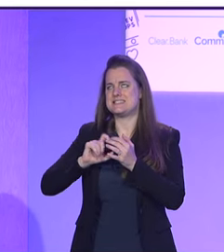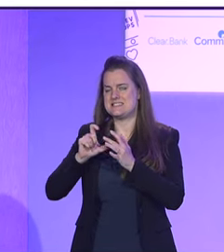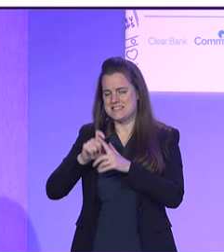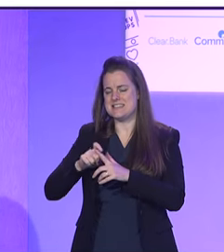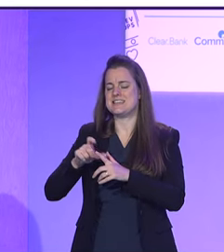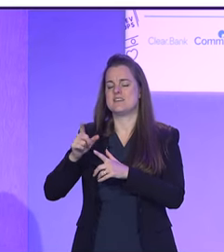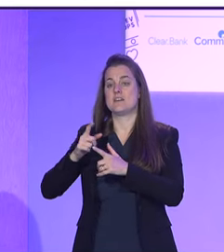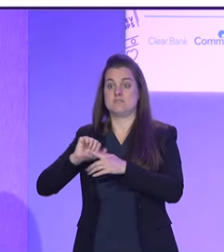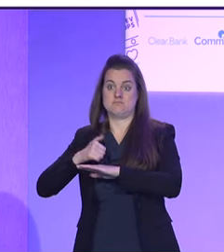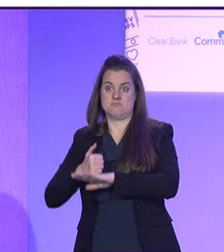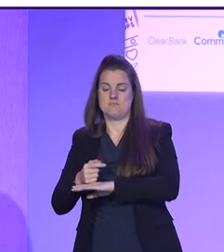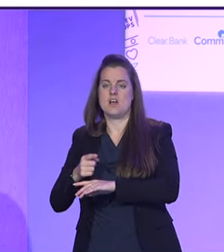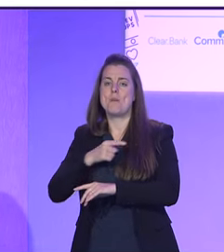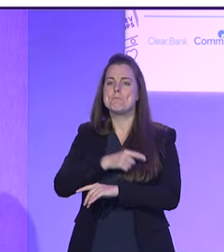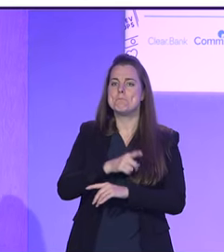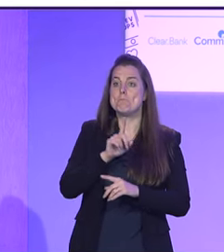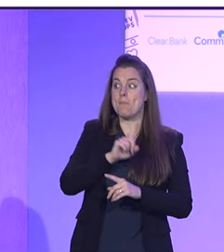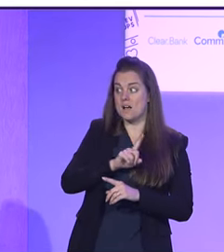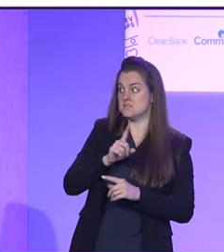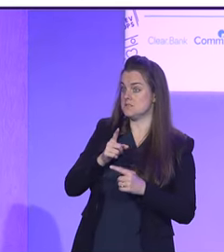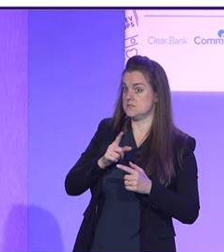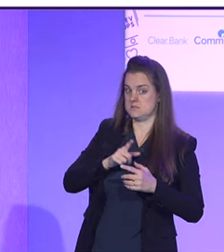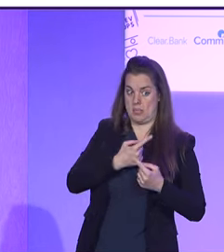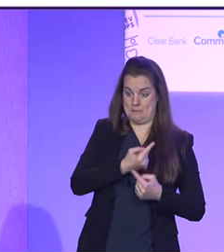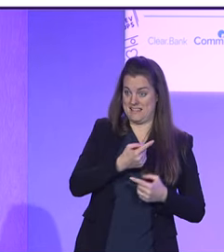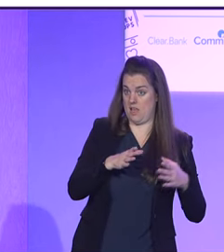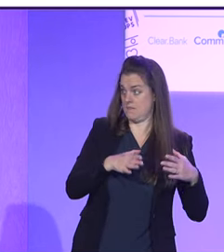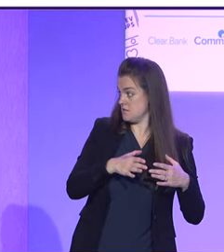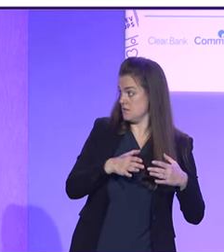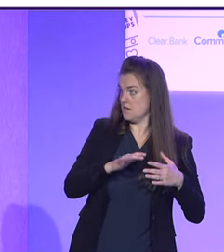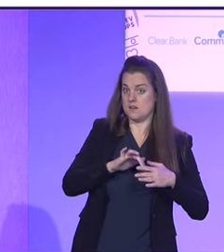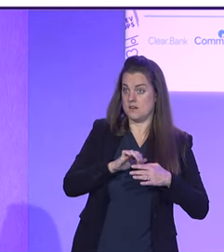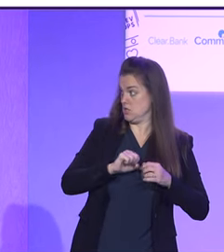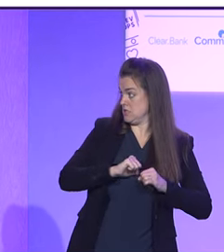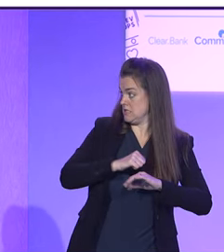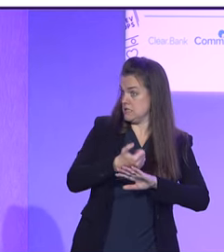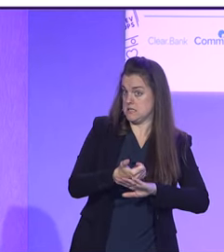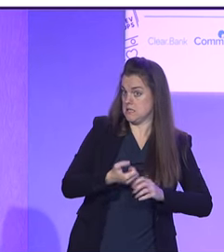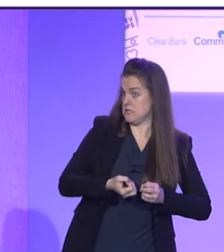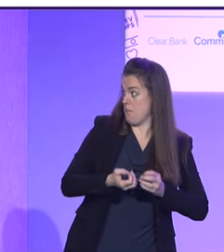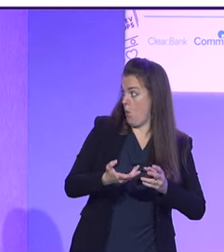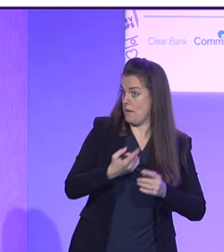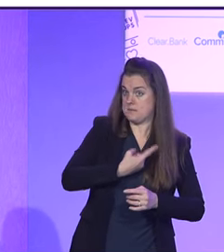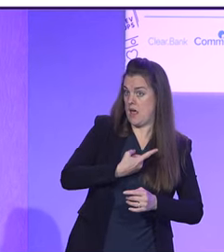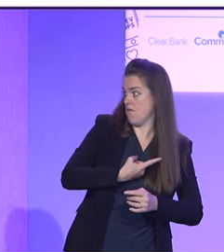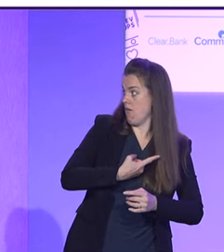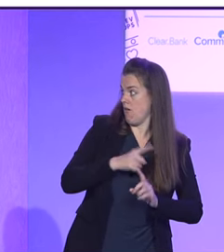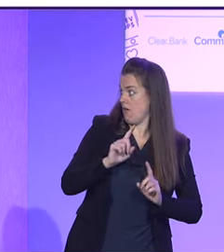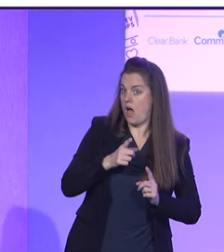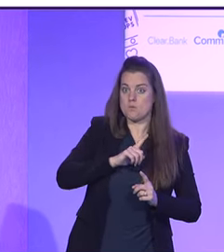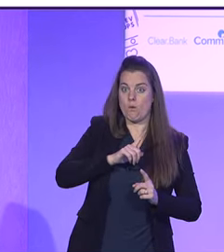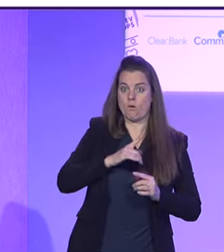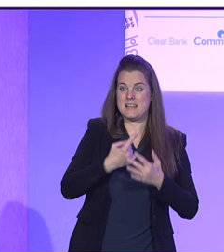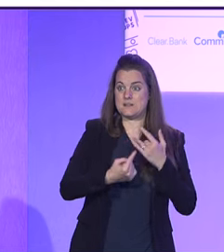just weren't confident enough to even deploy their microservice independently from each other because they've never done that before. So what we did is we